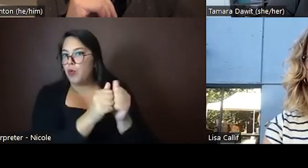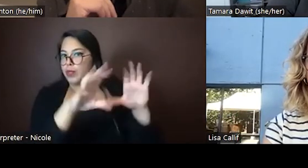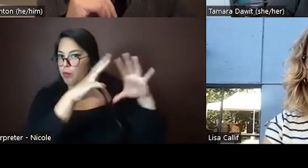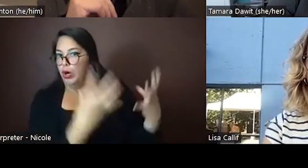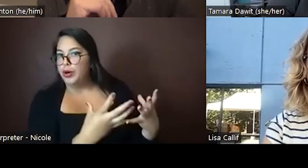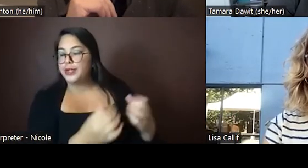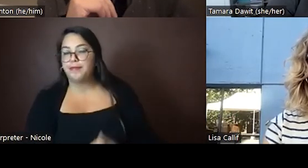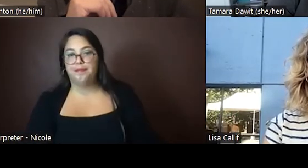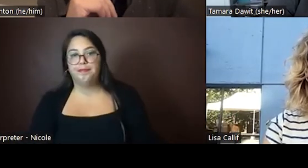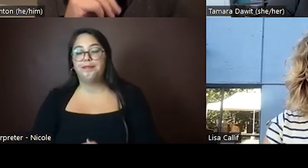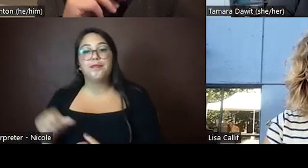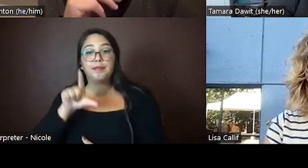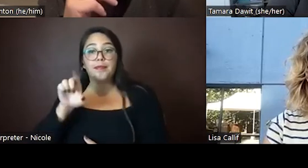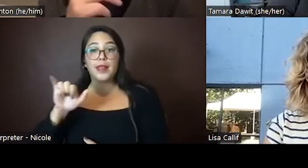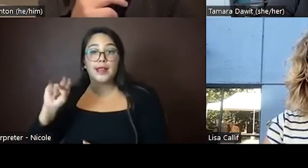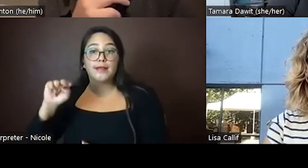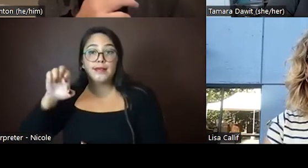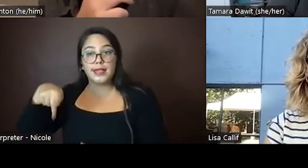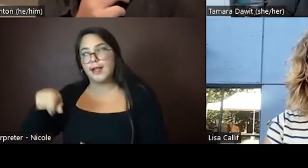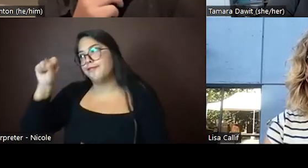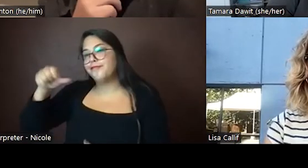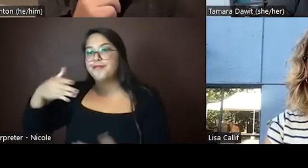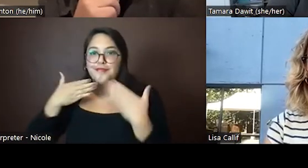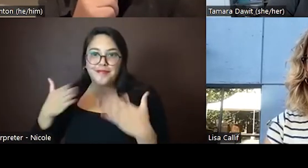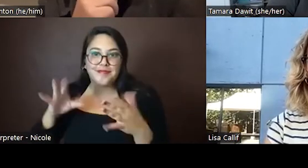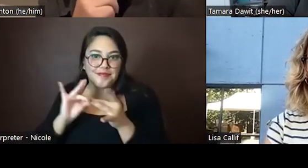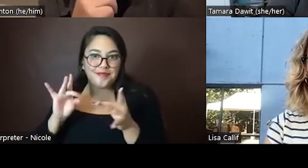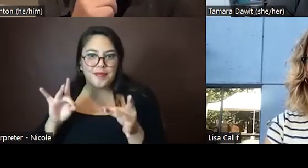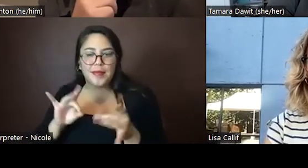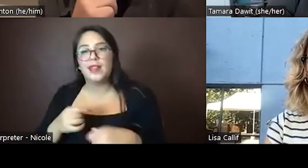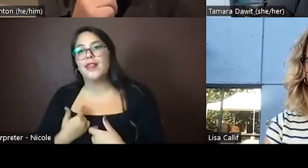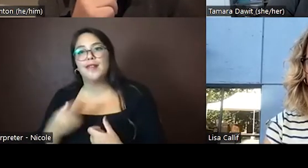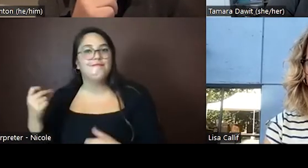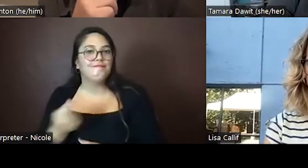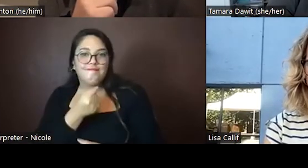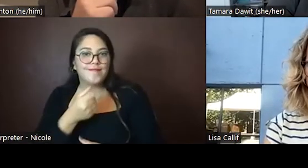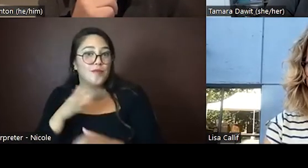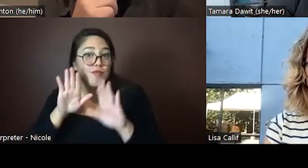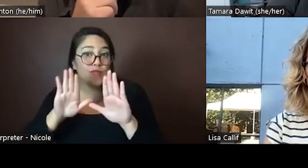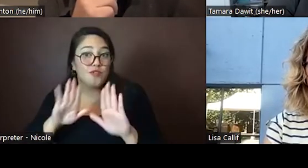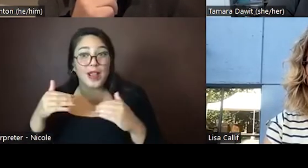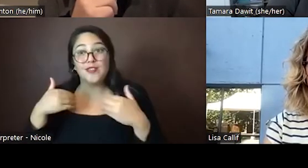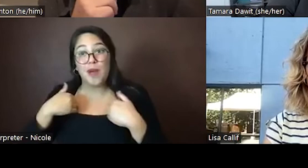Yeah, thank you so much. I mean, it would be great if we had a filmmaker. I mean, we have Tamara, but